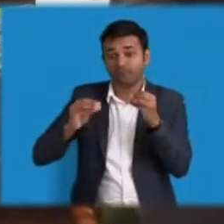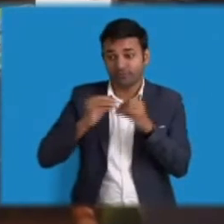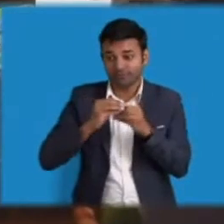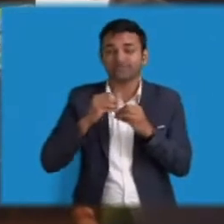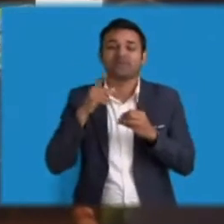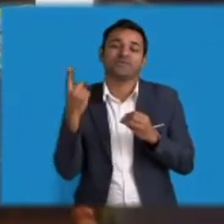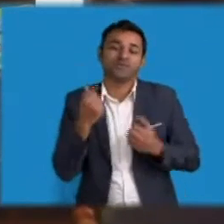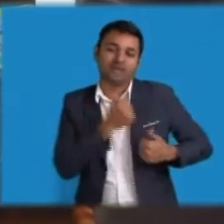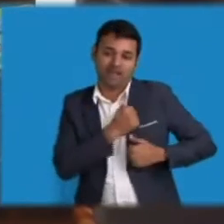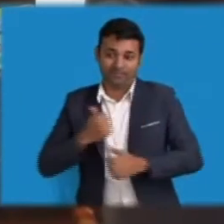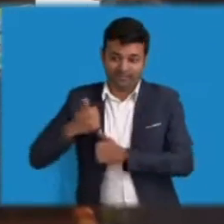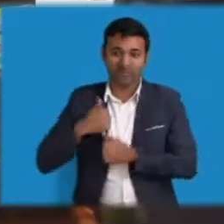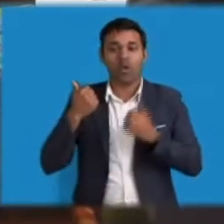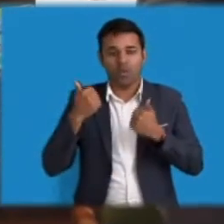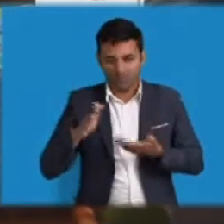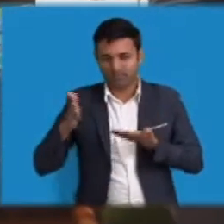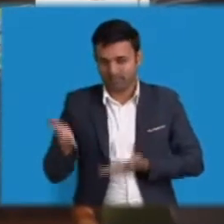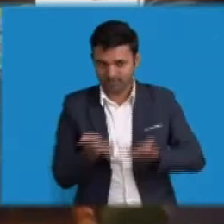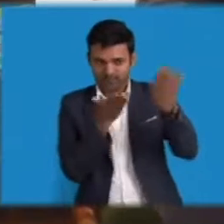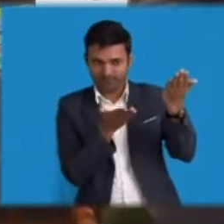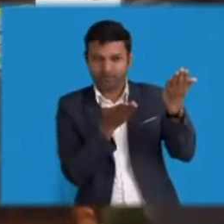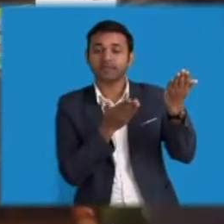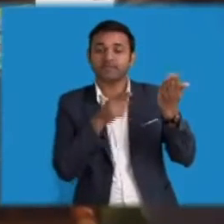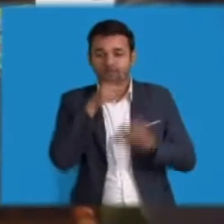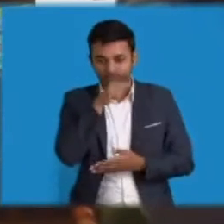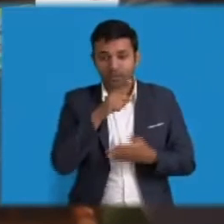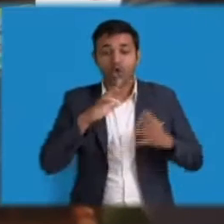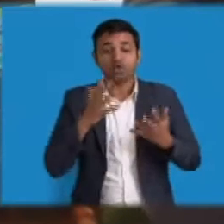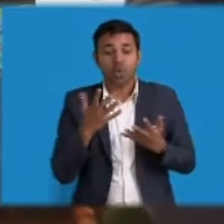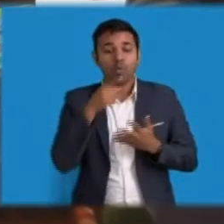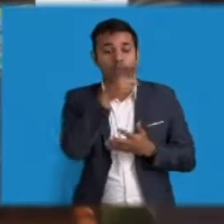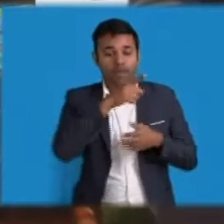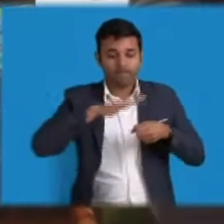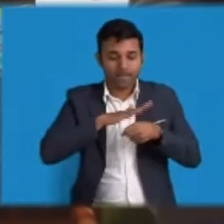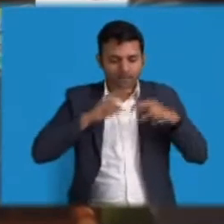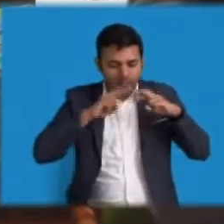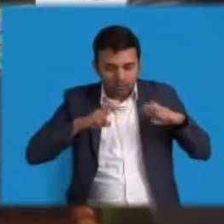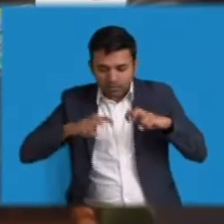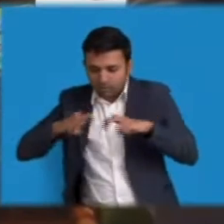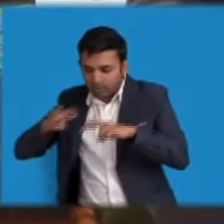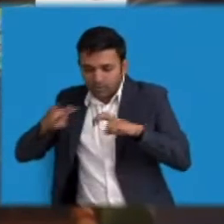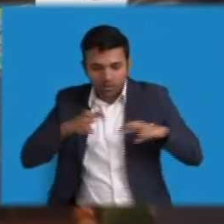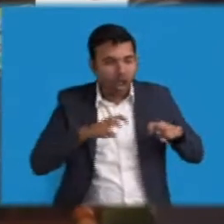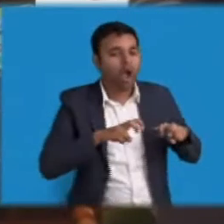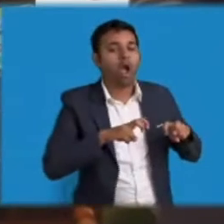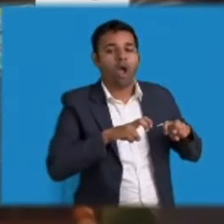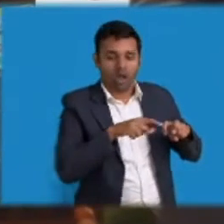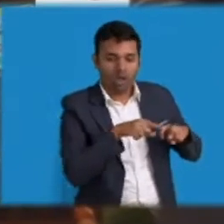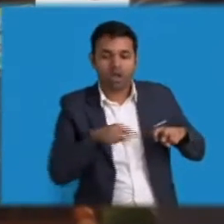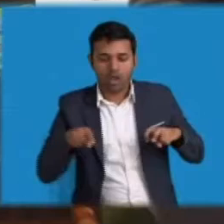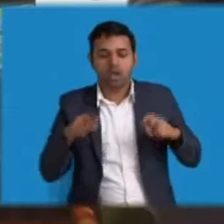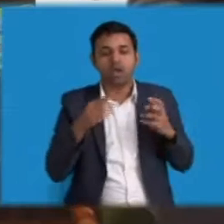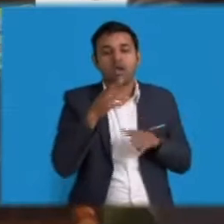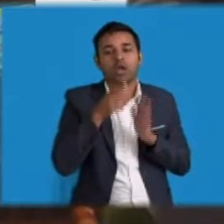the Board's recommendation is ongoing and subject to review. There were a number of